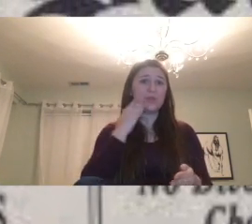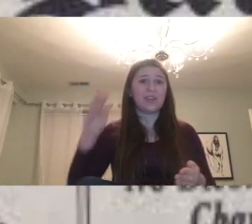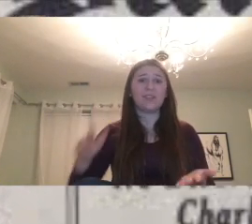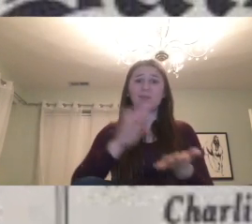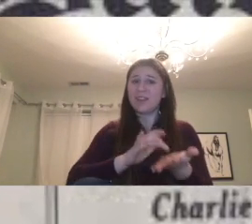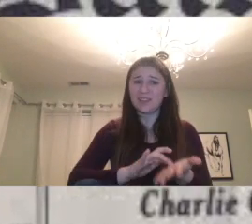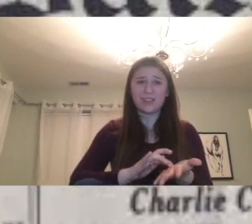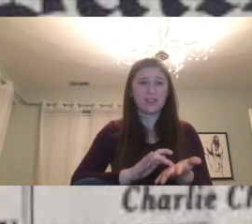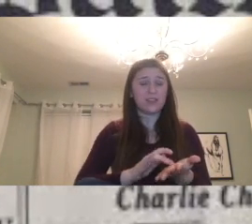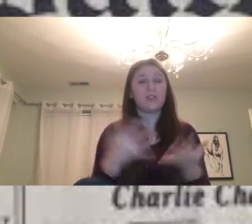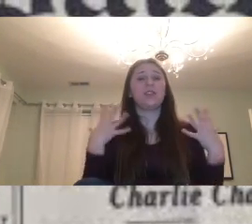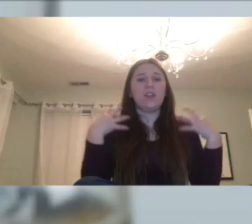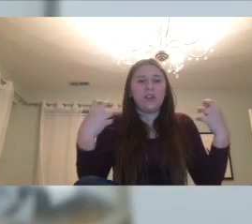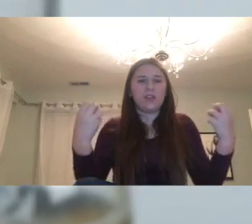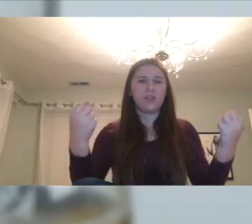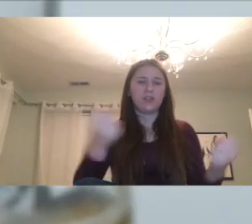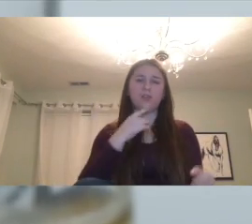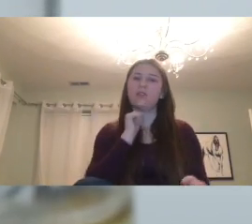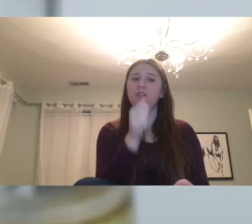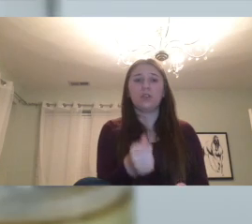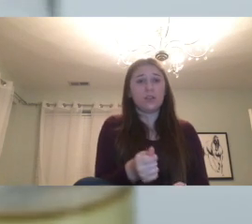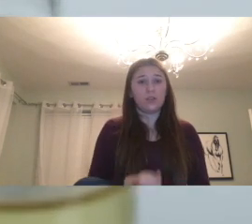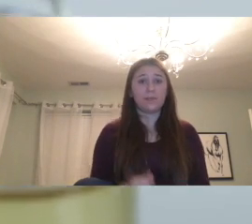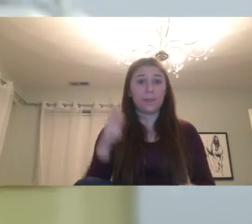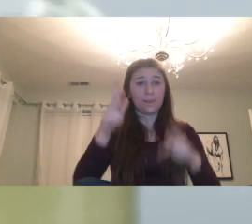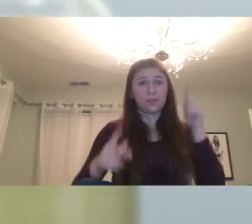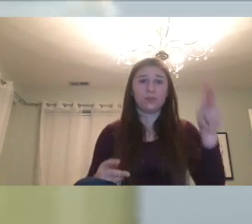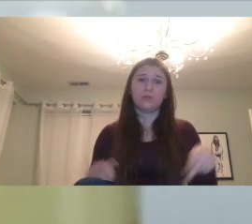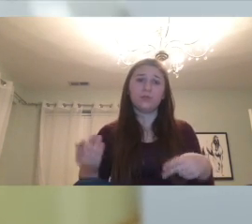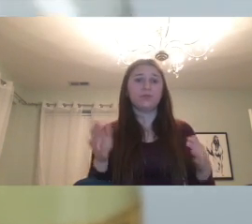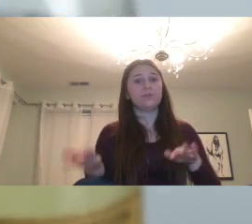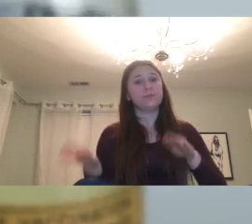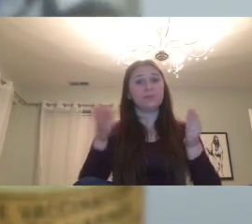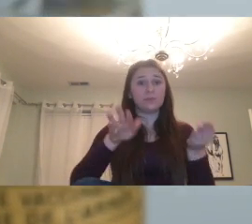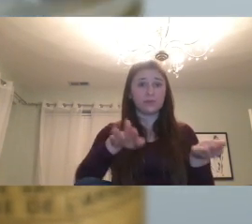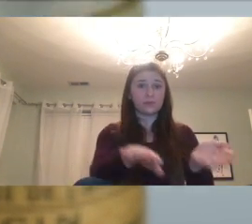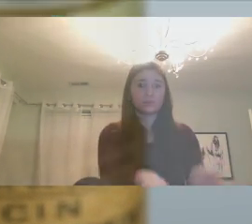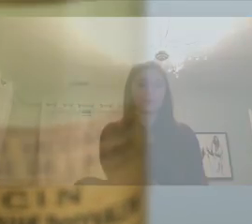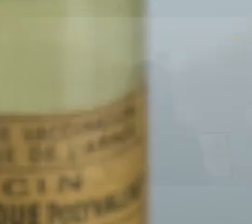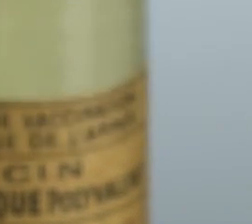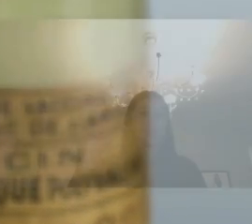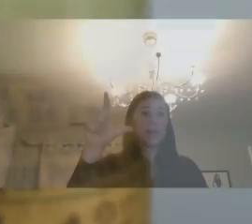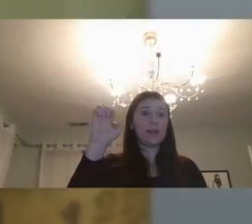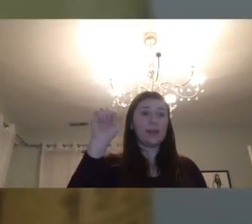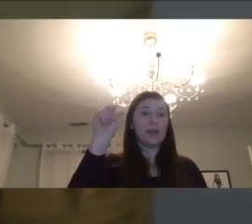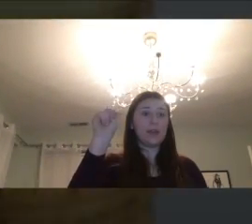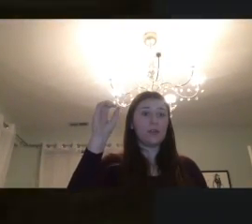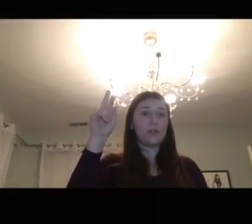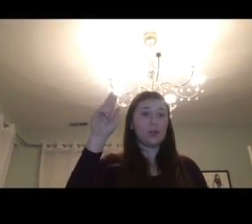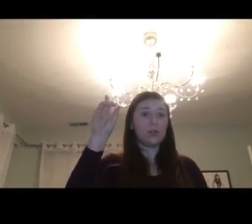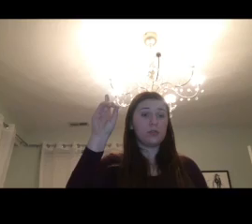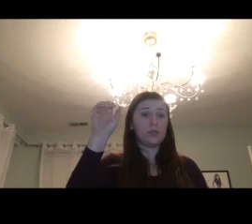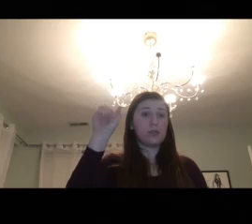deteriorating rapidly, and he had no choice but to use the expired serum. It did no good, and the infected continued to